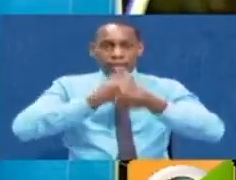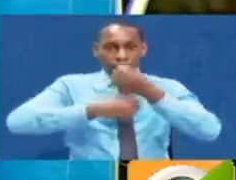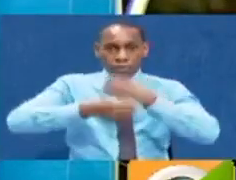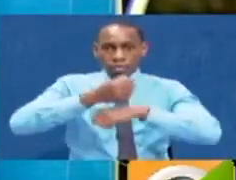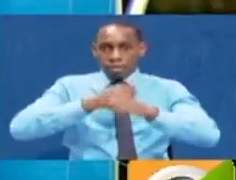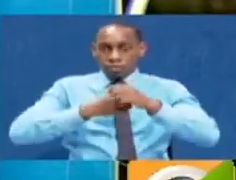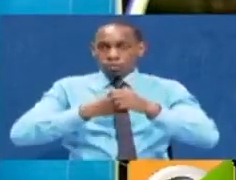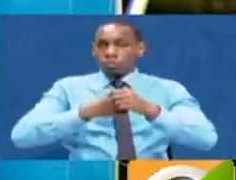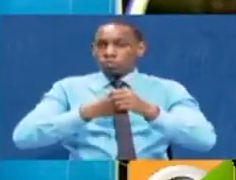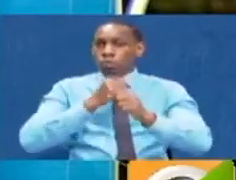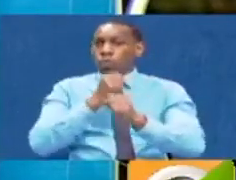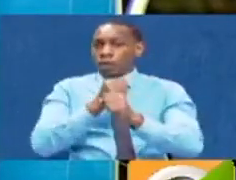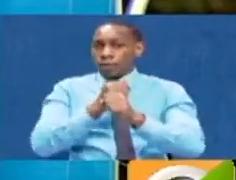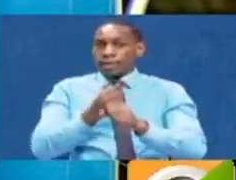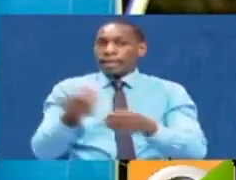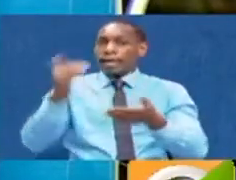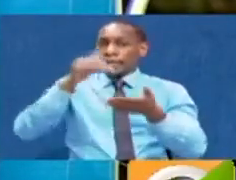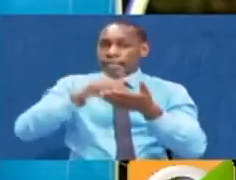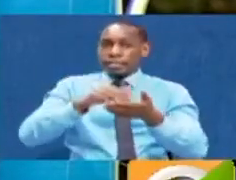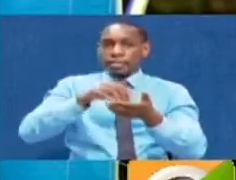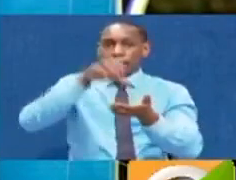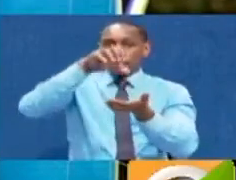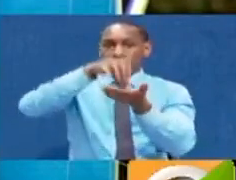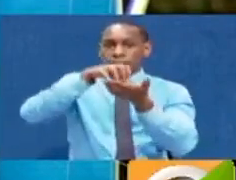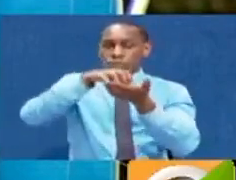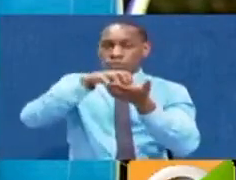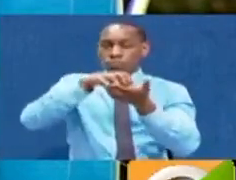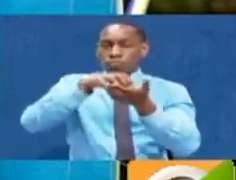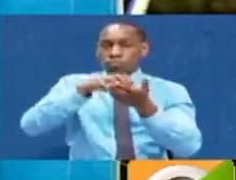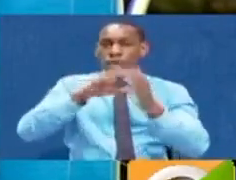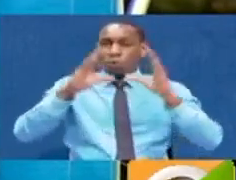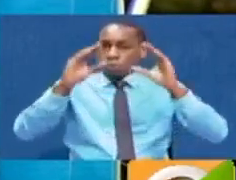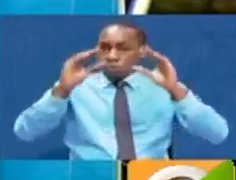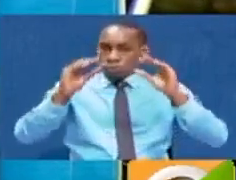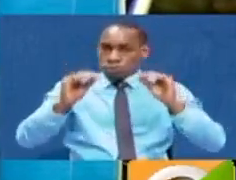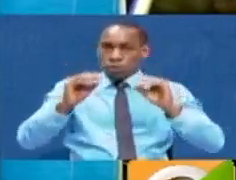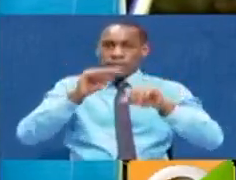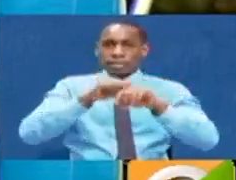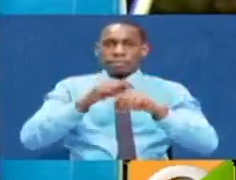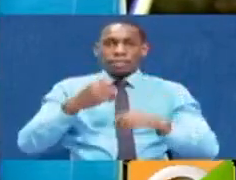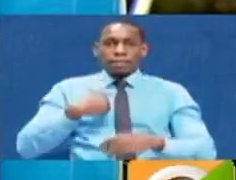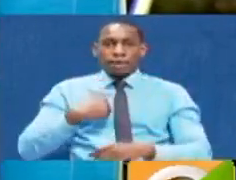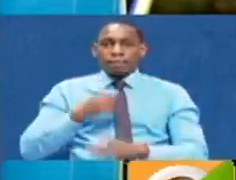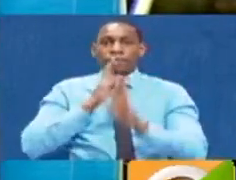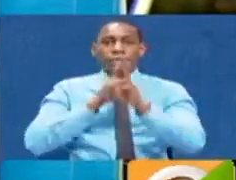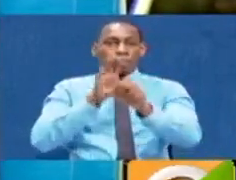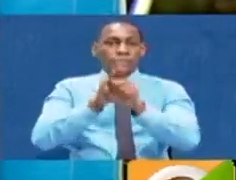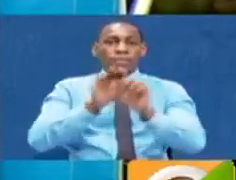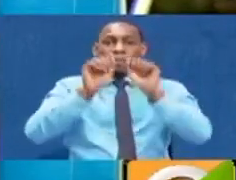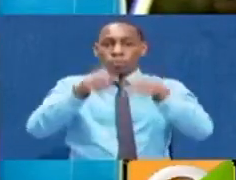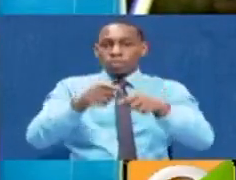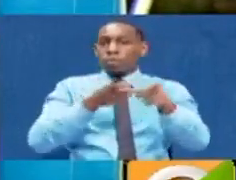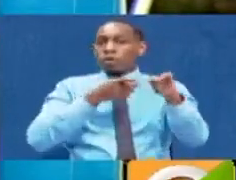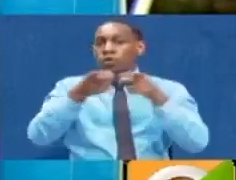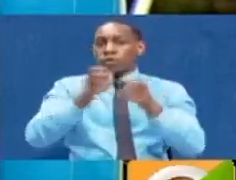into place, again, the curve will be smoother. Even when we reach our peak, we'll be able to cope. Thank you.